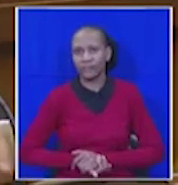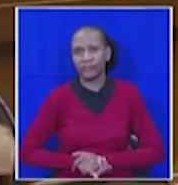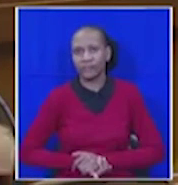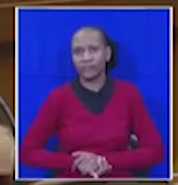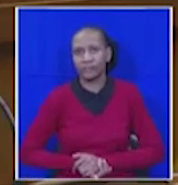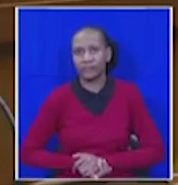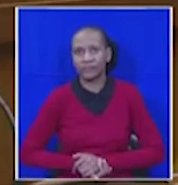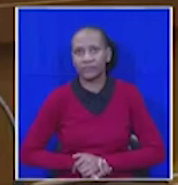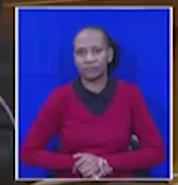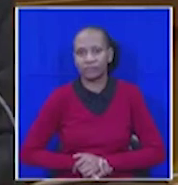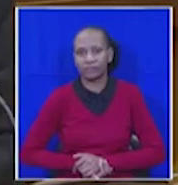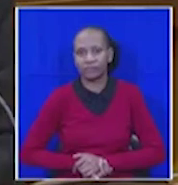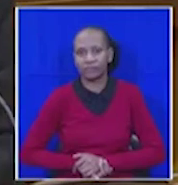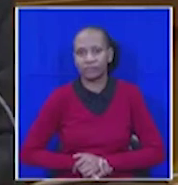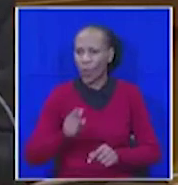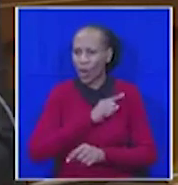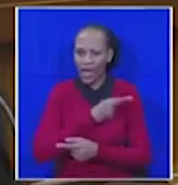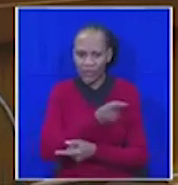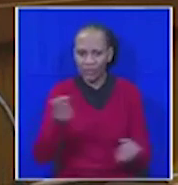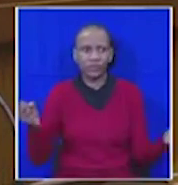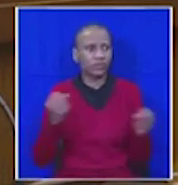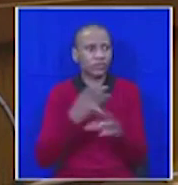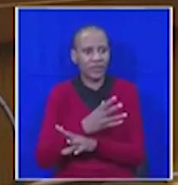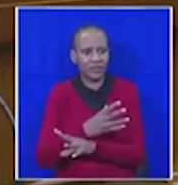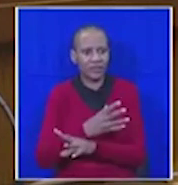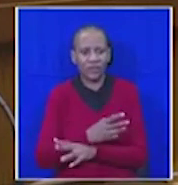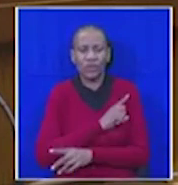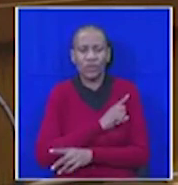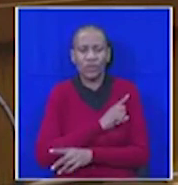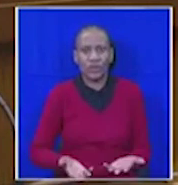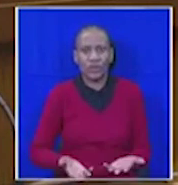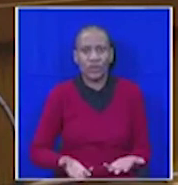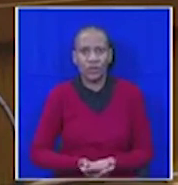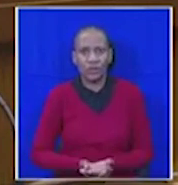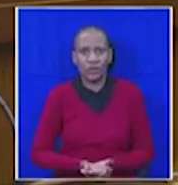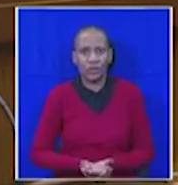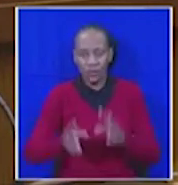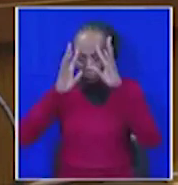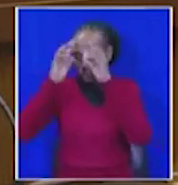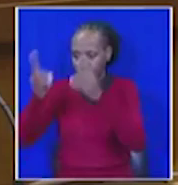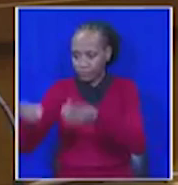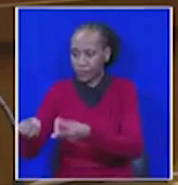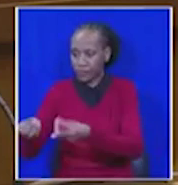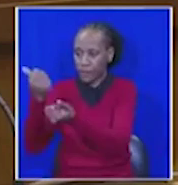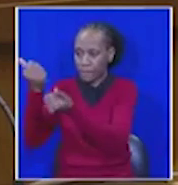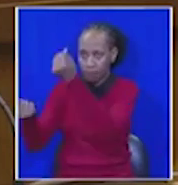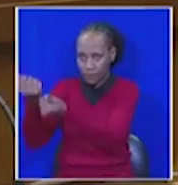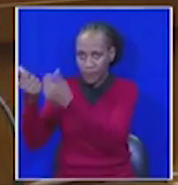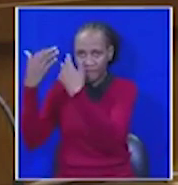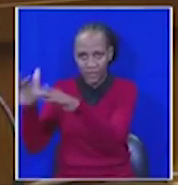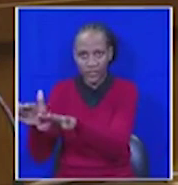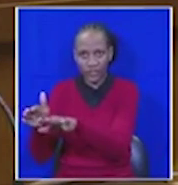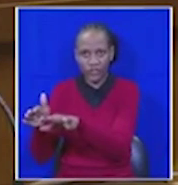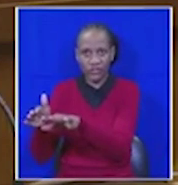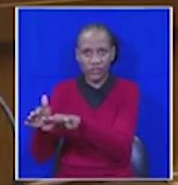wees dat die grondwetlike hof sy uitspraak gemaak het soos hy gemaak het nie. Dit was voorspelbaar. Want daar is nie 'n enkele argument wat die